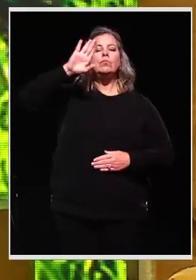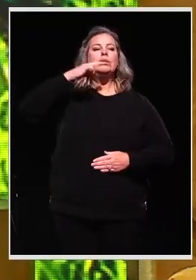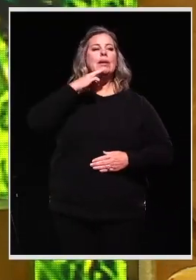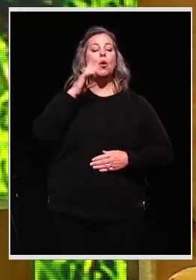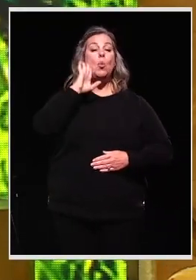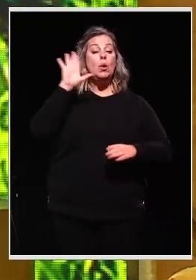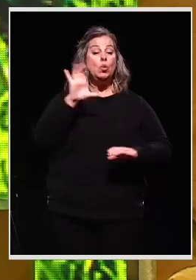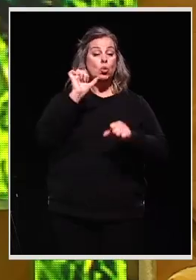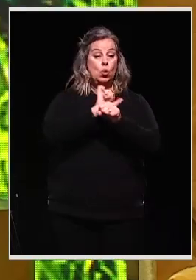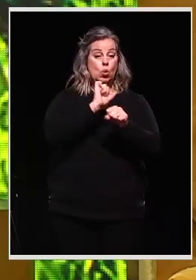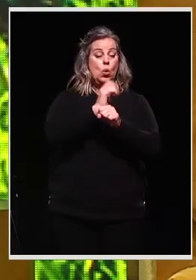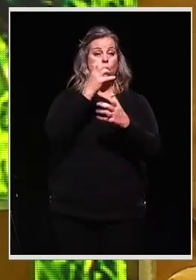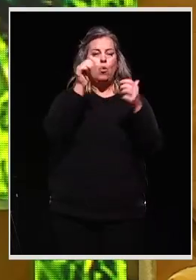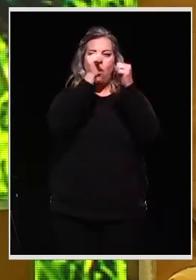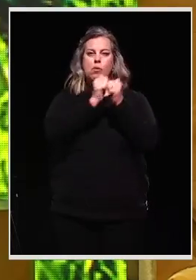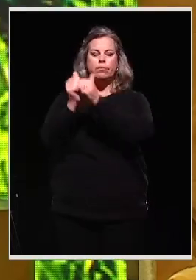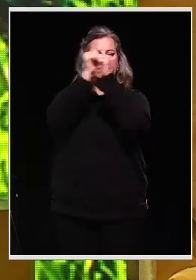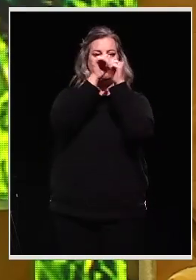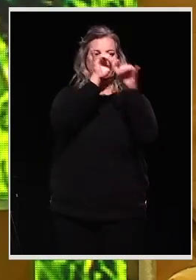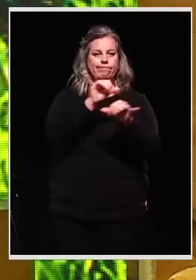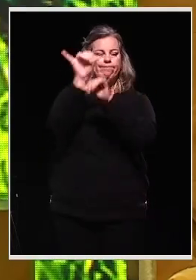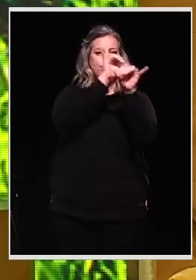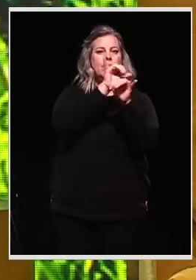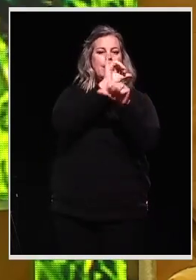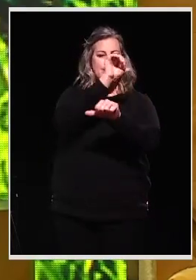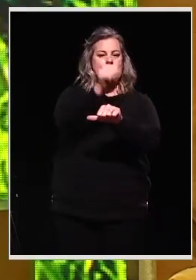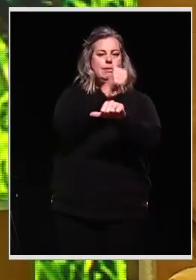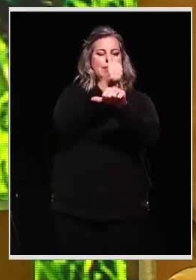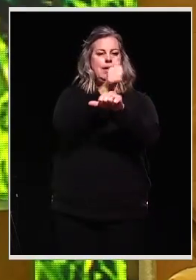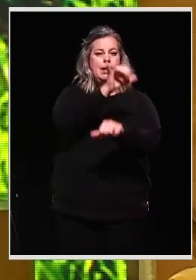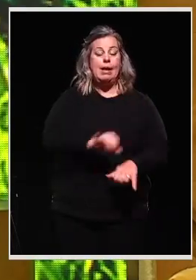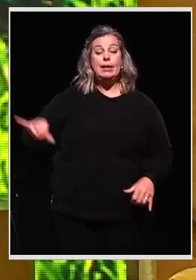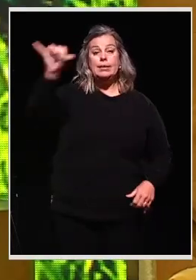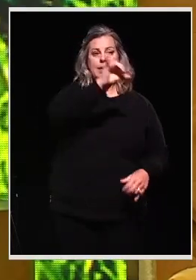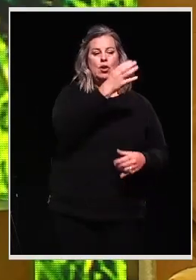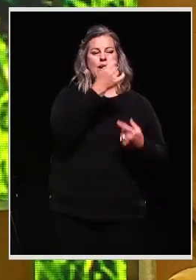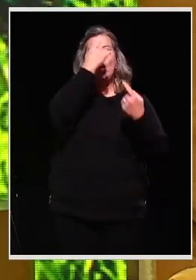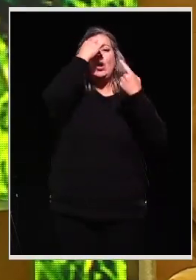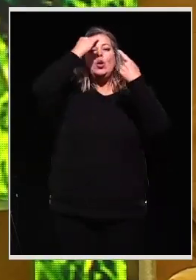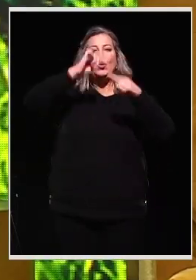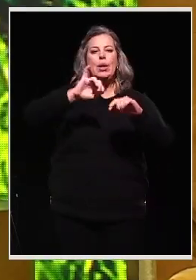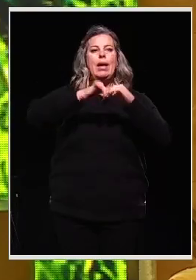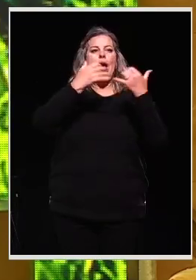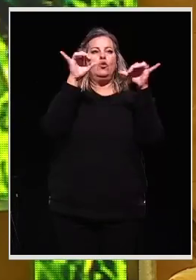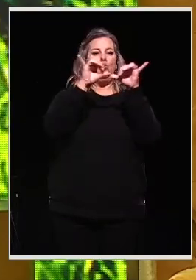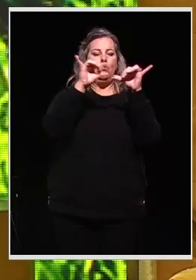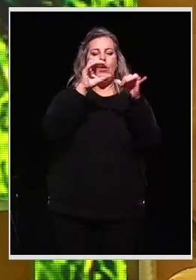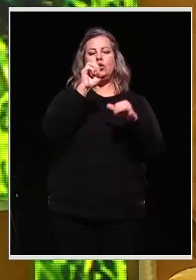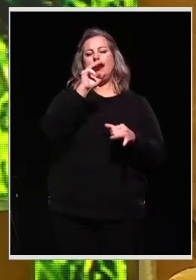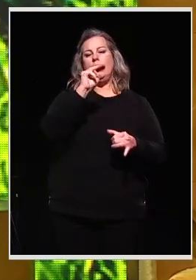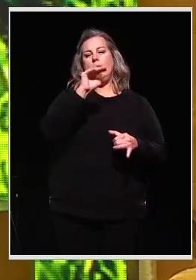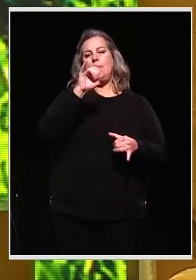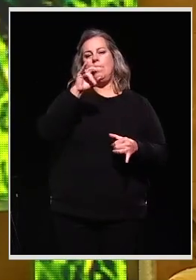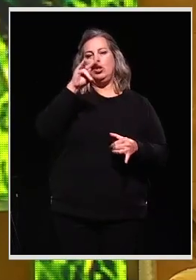bringing everyone together and establishing the standard and agreeing on the ways that you can measure emissions. And